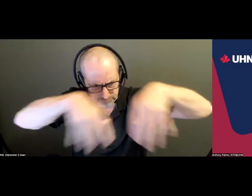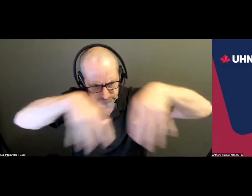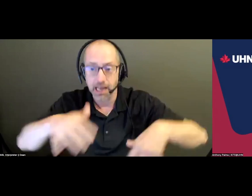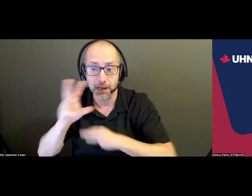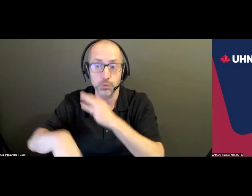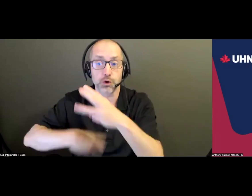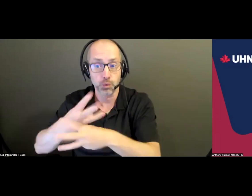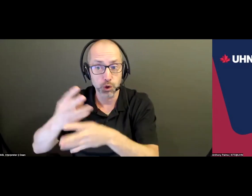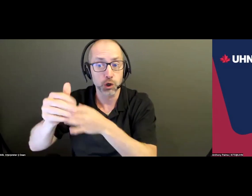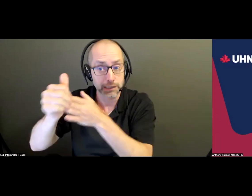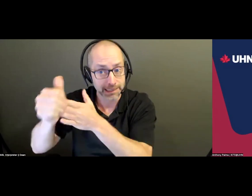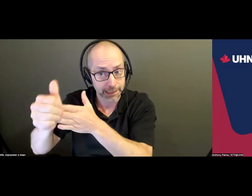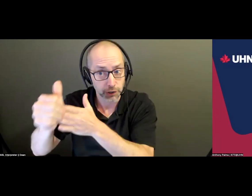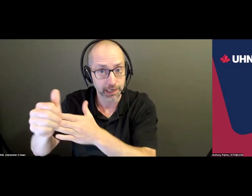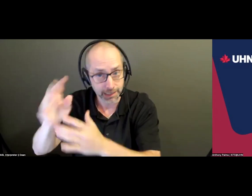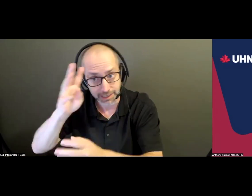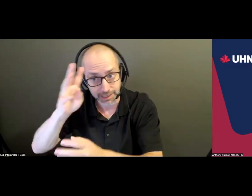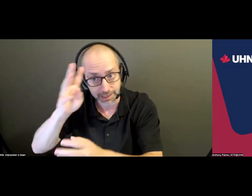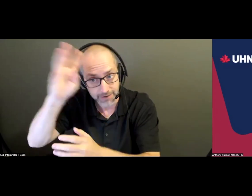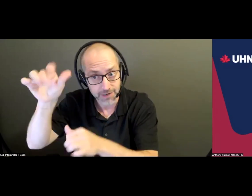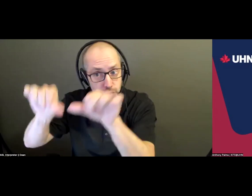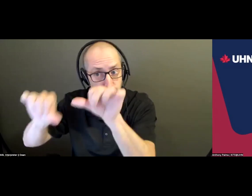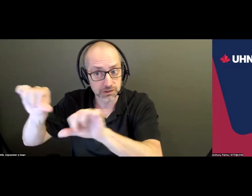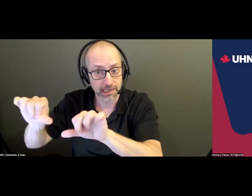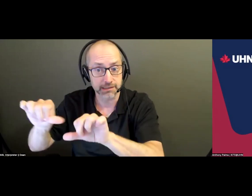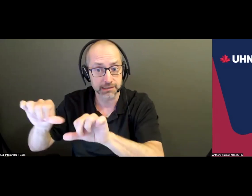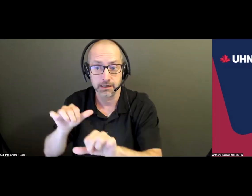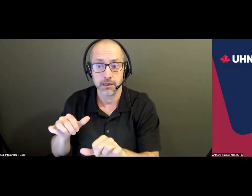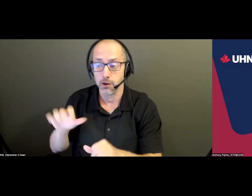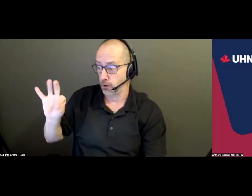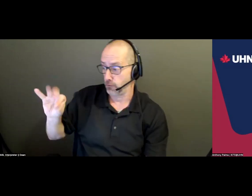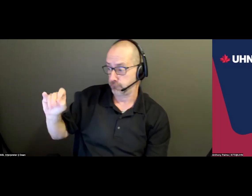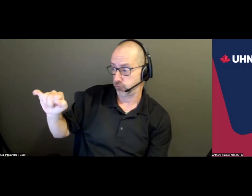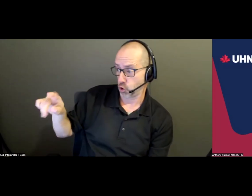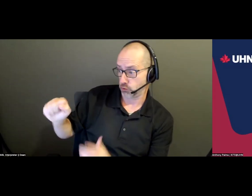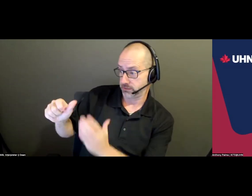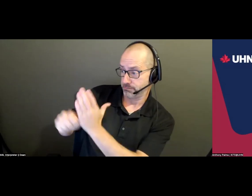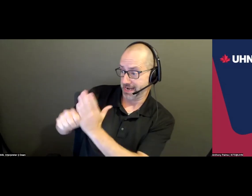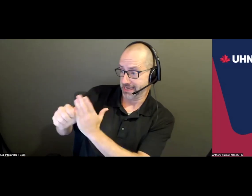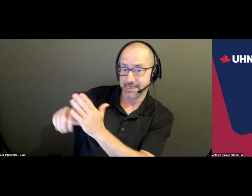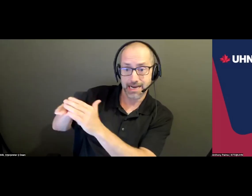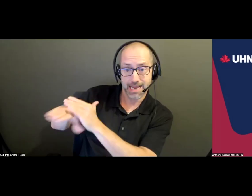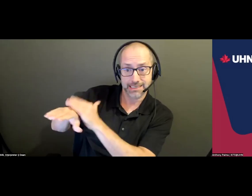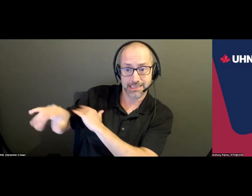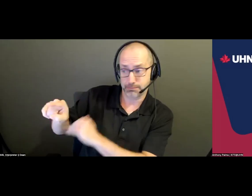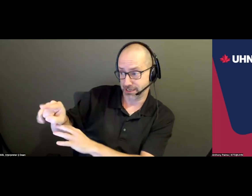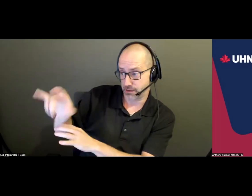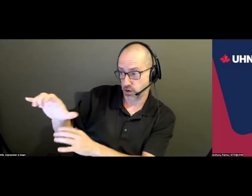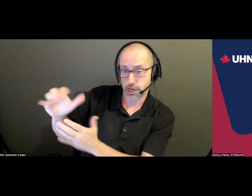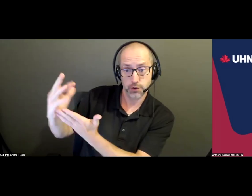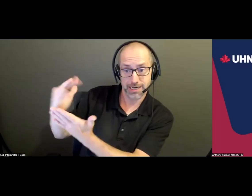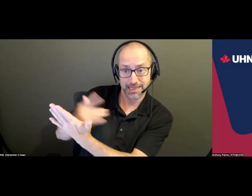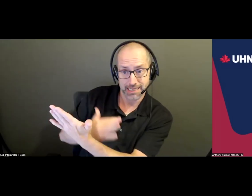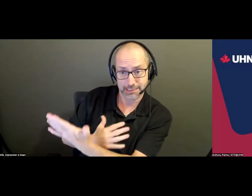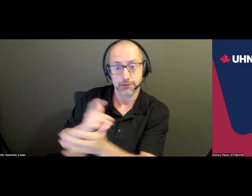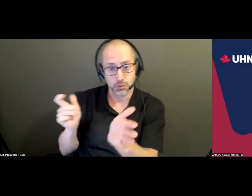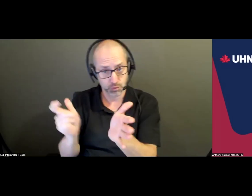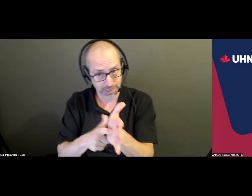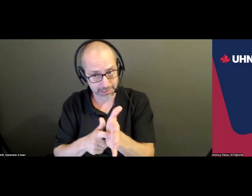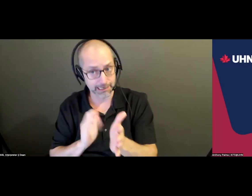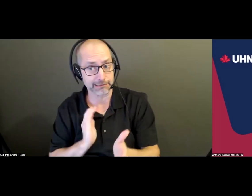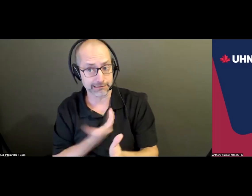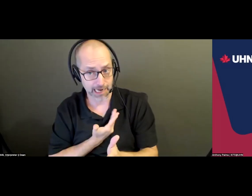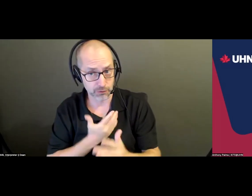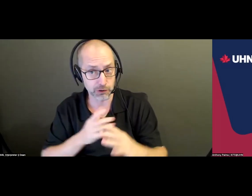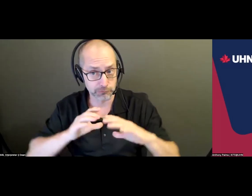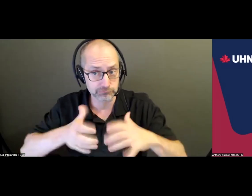science and proud to be recognized on the Forbes Accessibility 100 list for our leadership in the accessibility